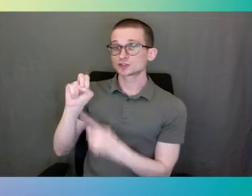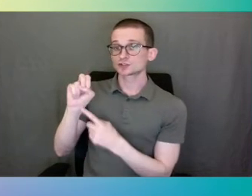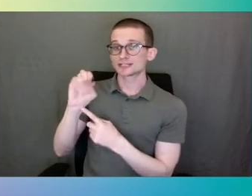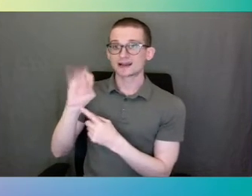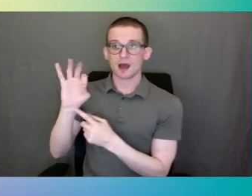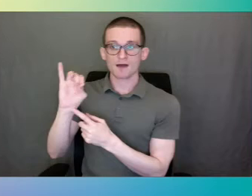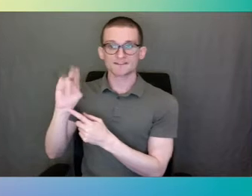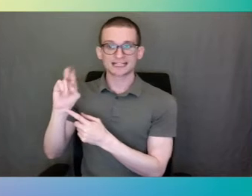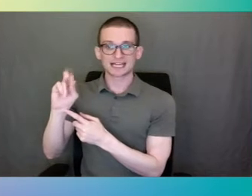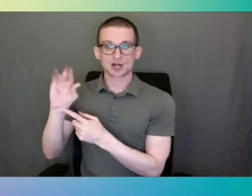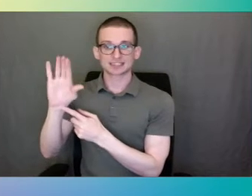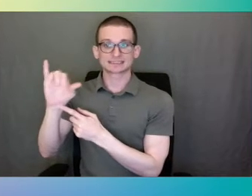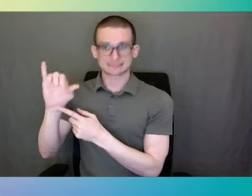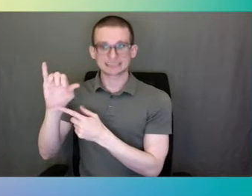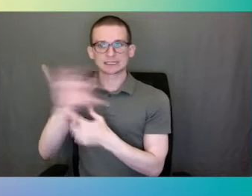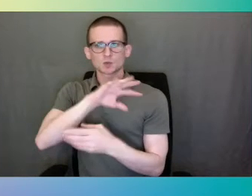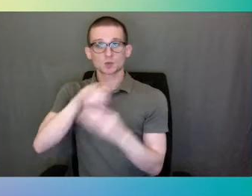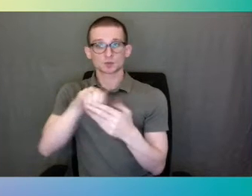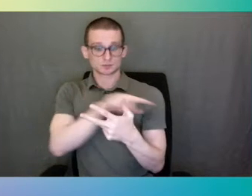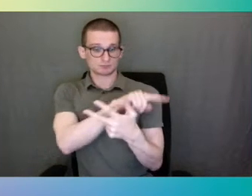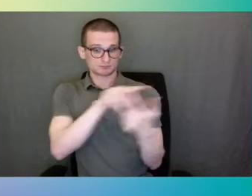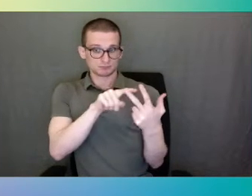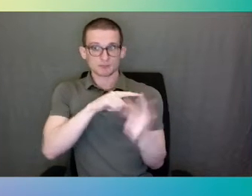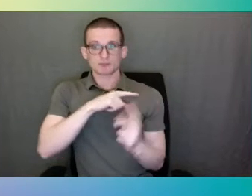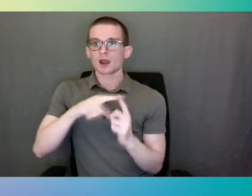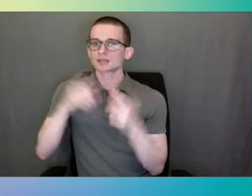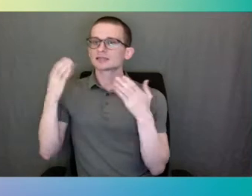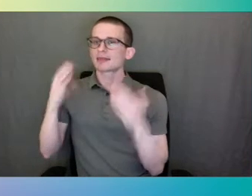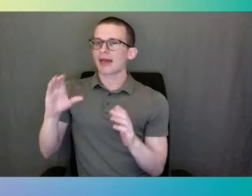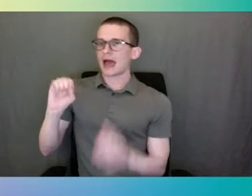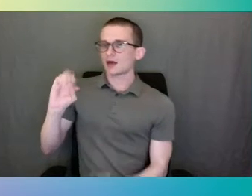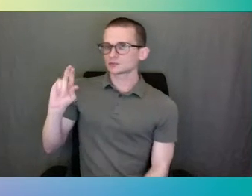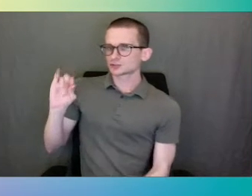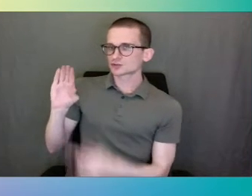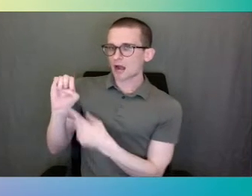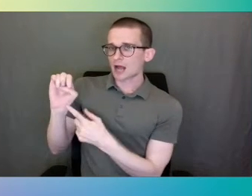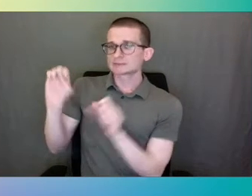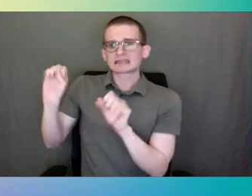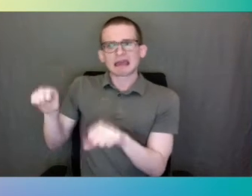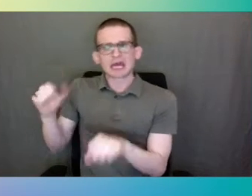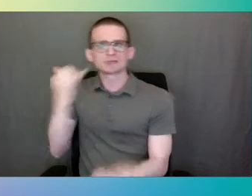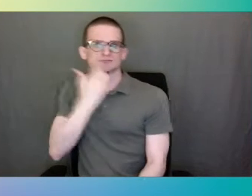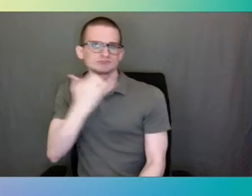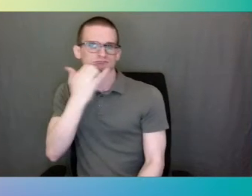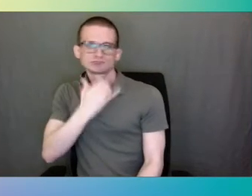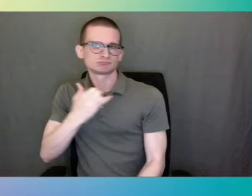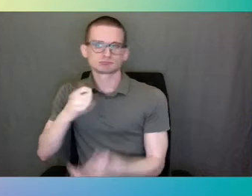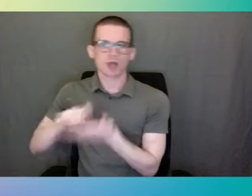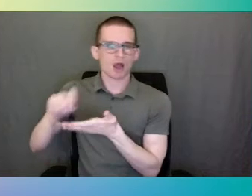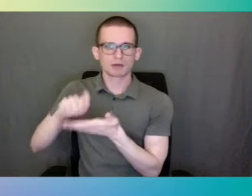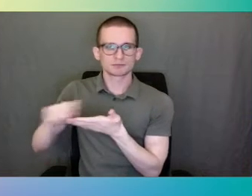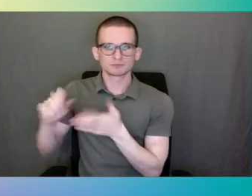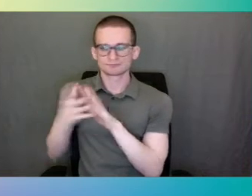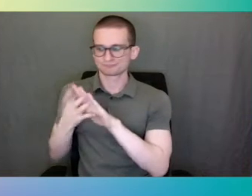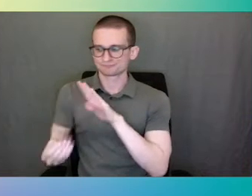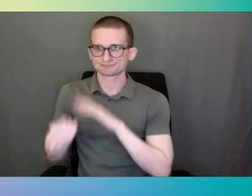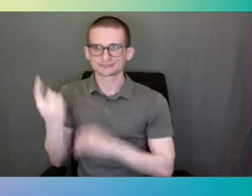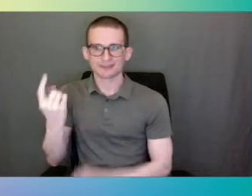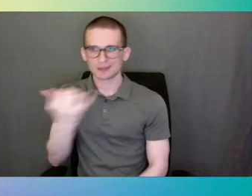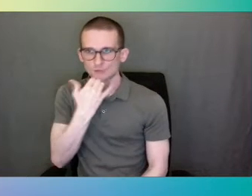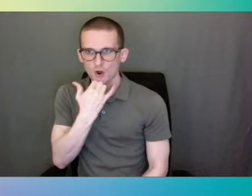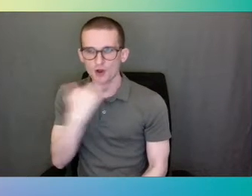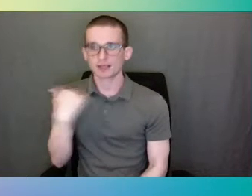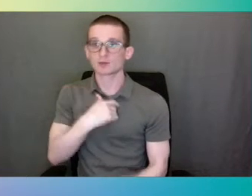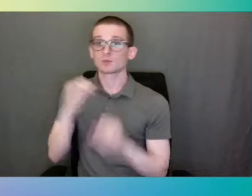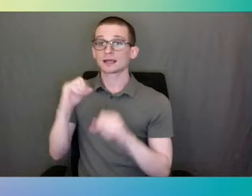of things, and it also allows for the fact that scribes can make mistakes in their copying, and we can go back and look at those and analyze those.